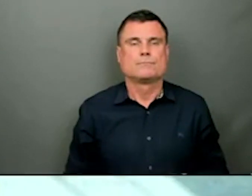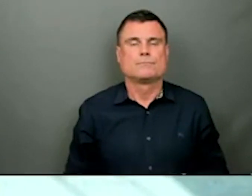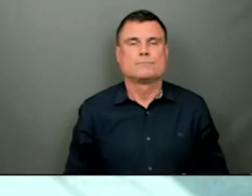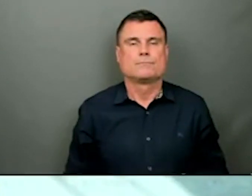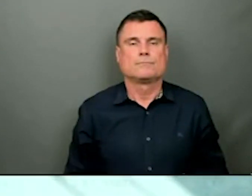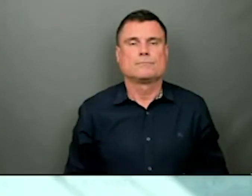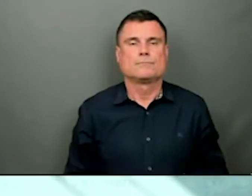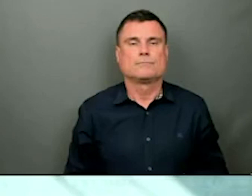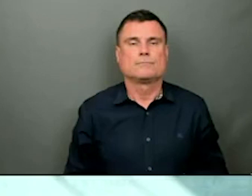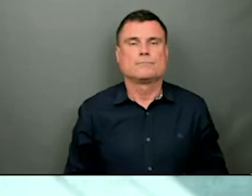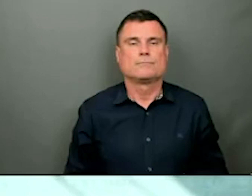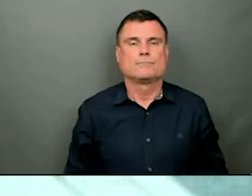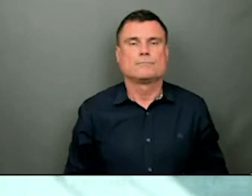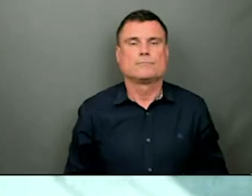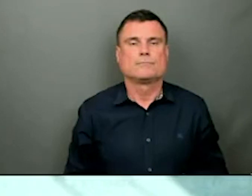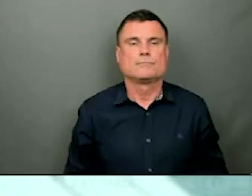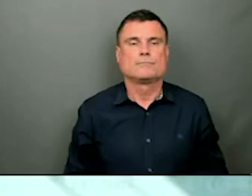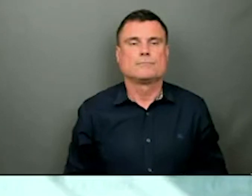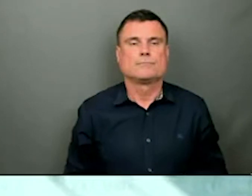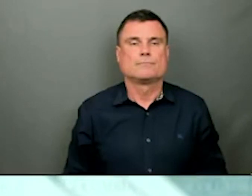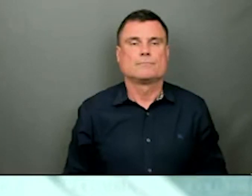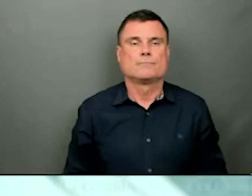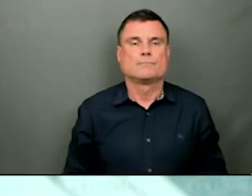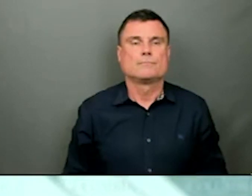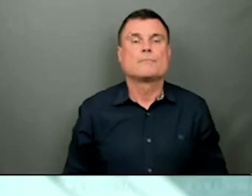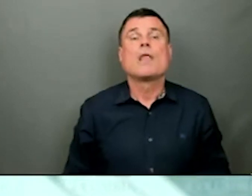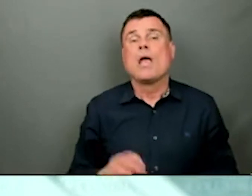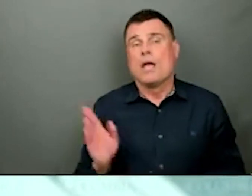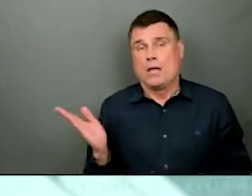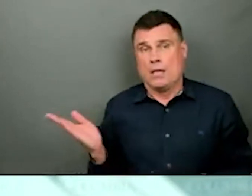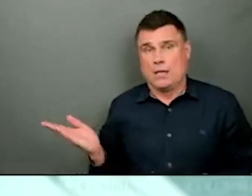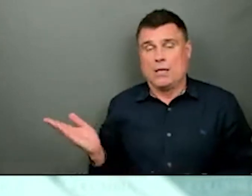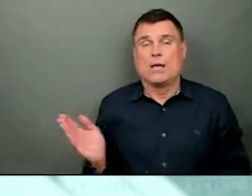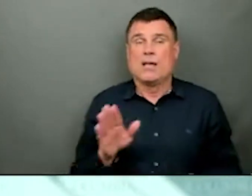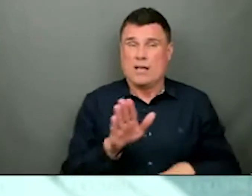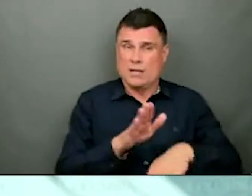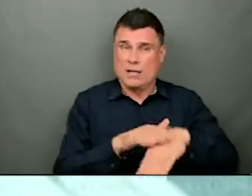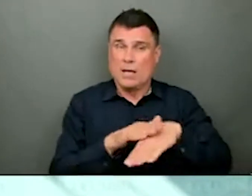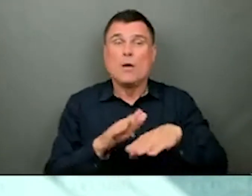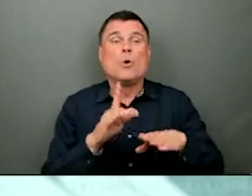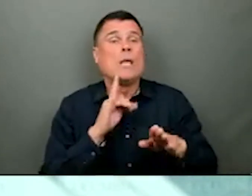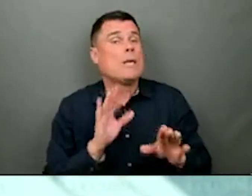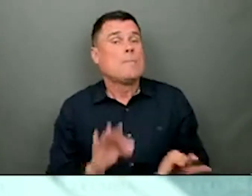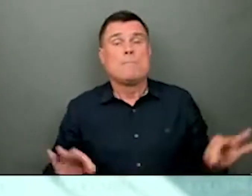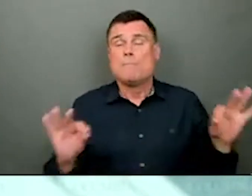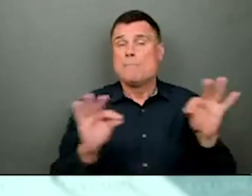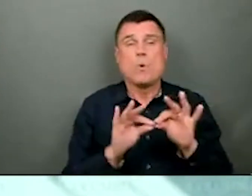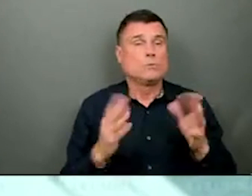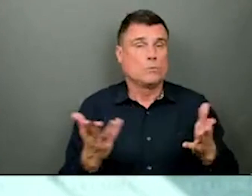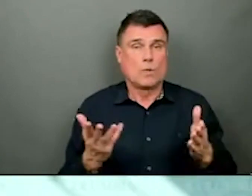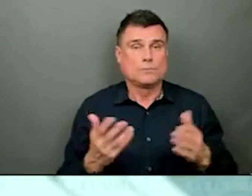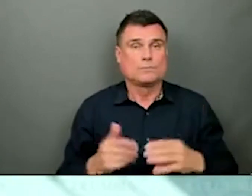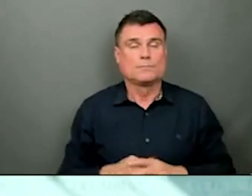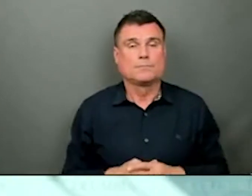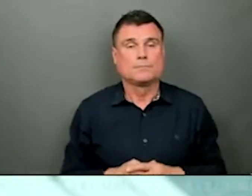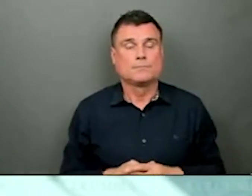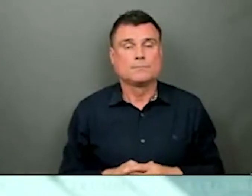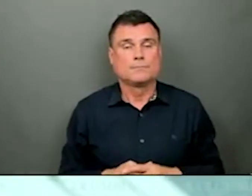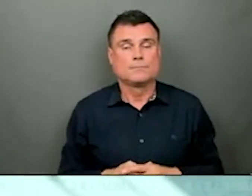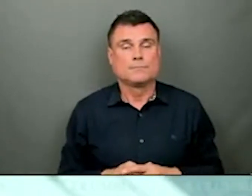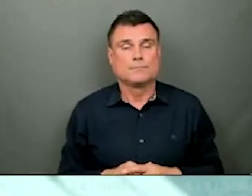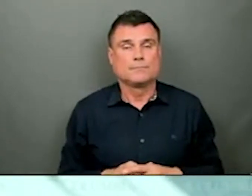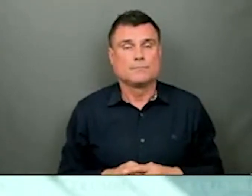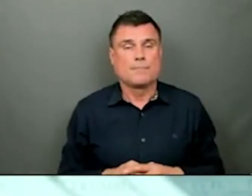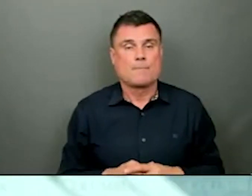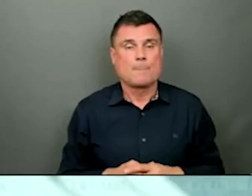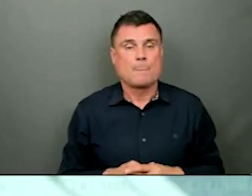I think it's important to note that I think about 15% of the Pfizer and Moderna vaccine coming in this week, or about 50,000 doses a week, will